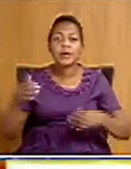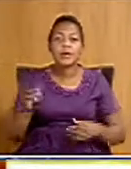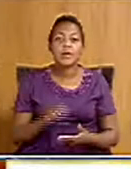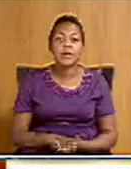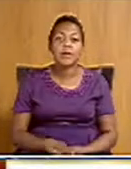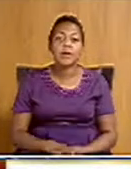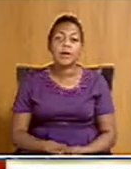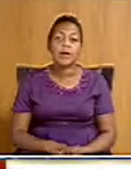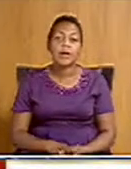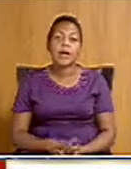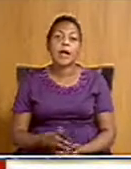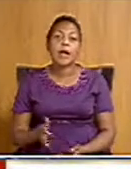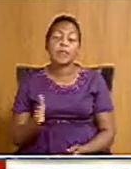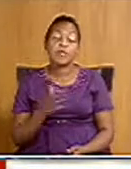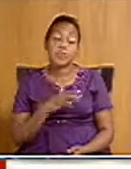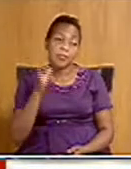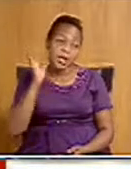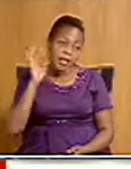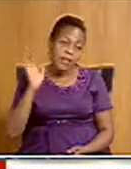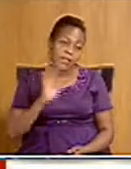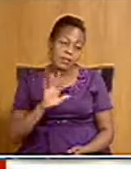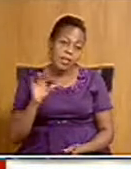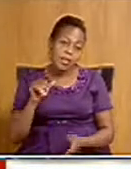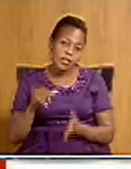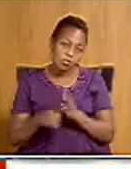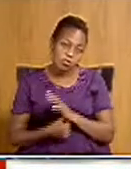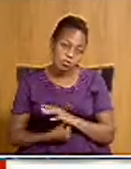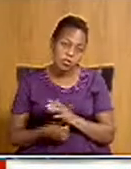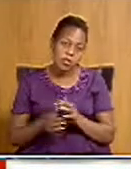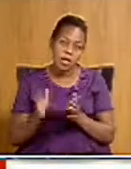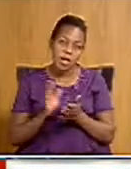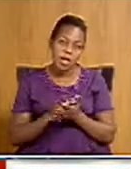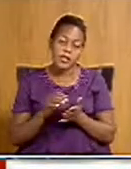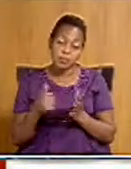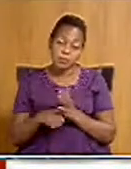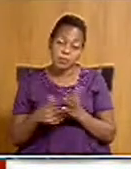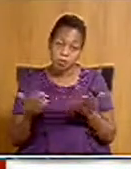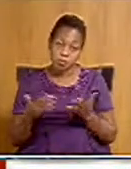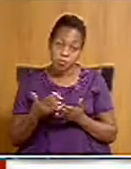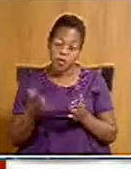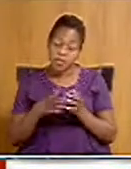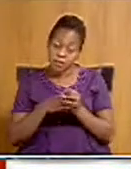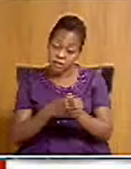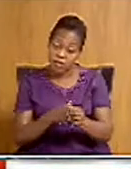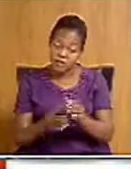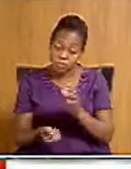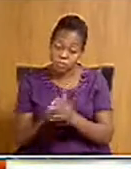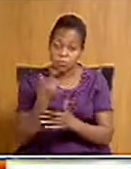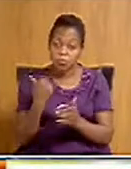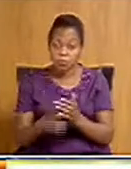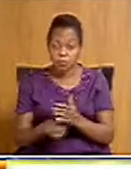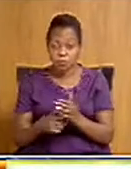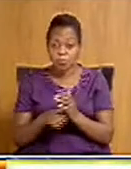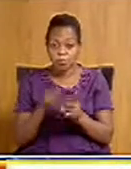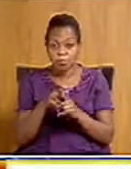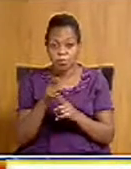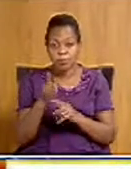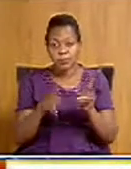naye bowulira ensonga zaabwe ziba mu bakulembeze abakulembeze be baleeta ekizibu